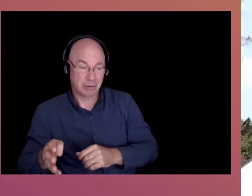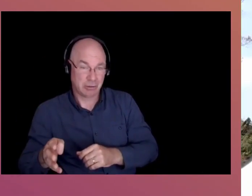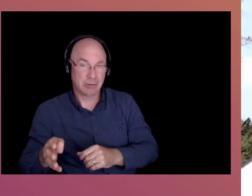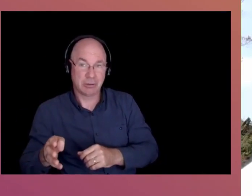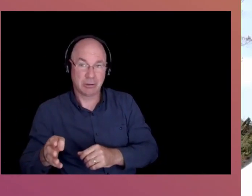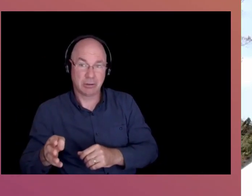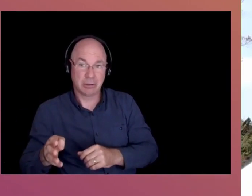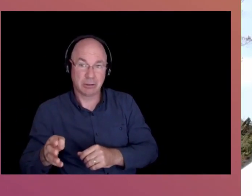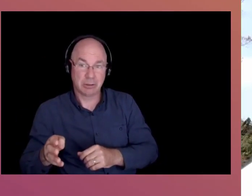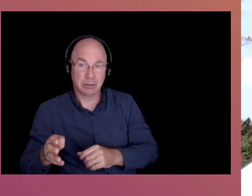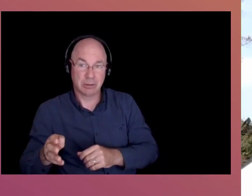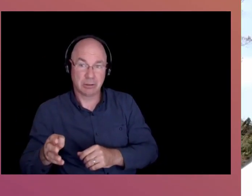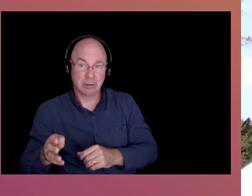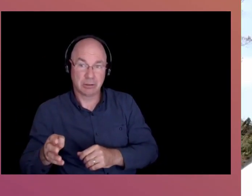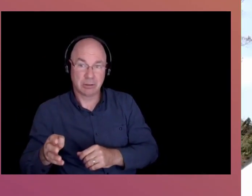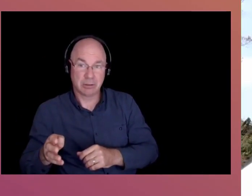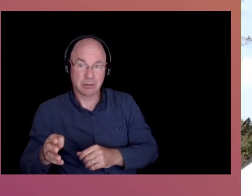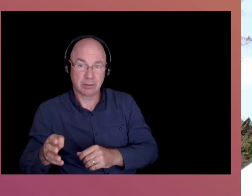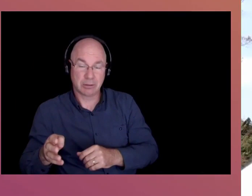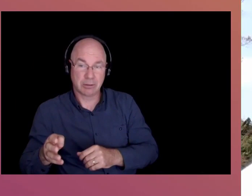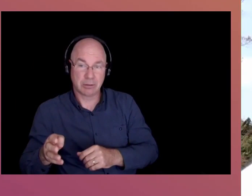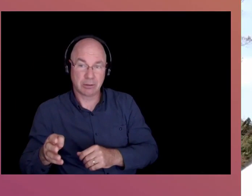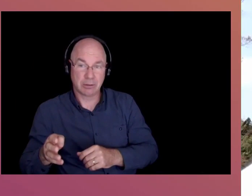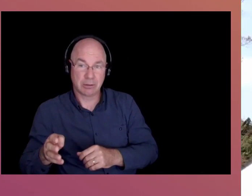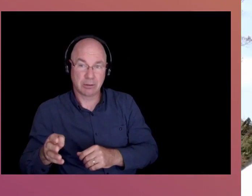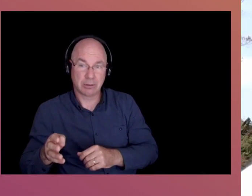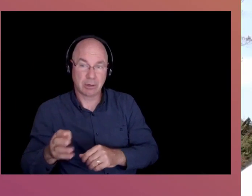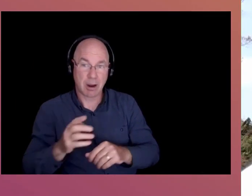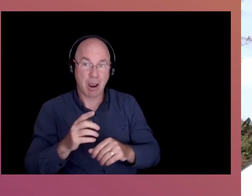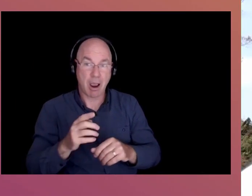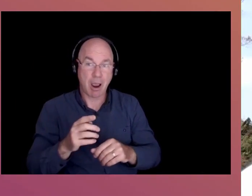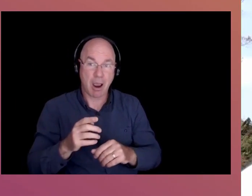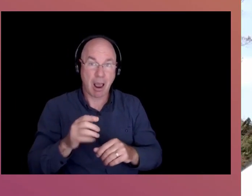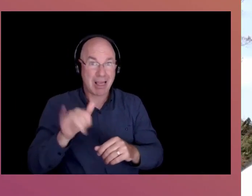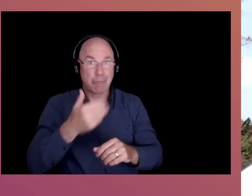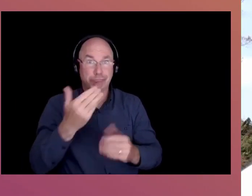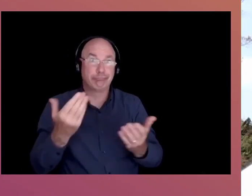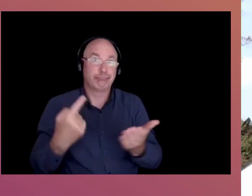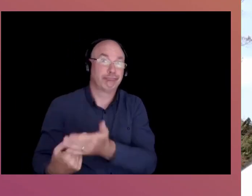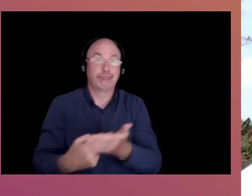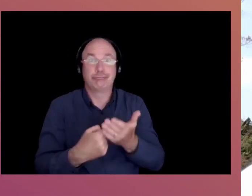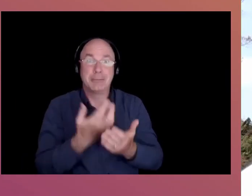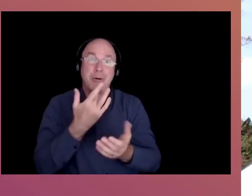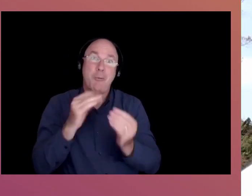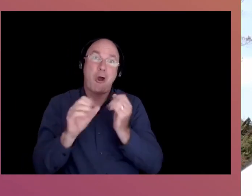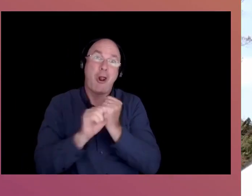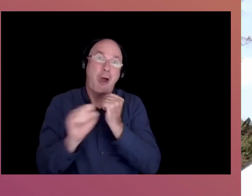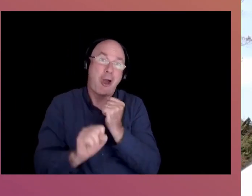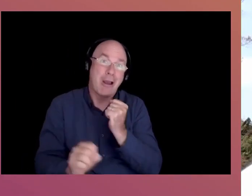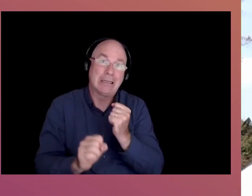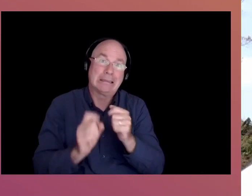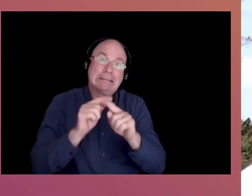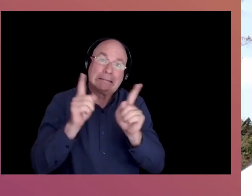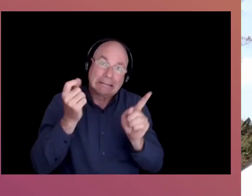I'd like to have more lively discussions like this, more longer, but unfortunately, we